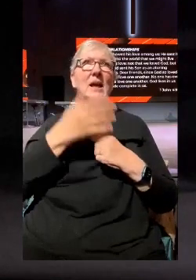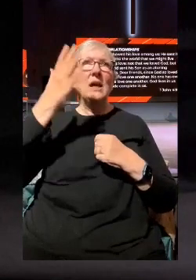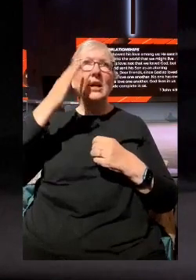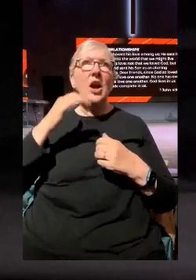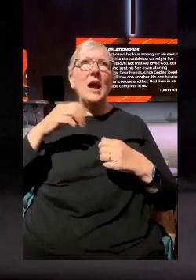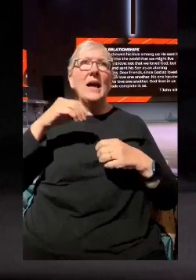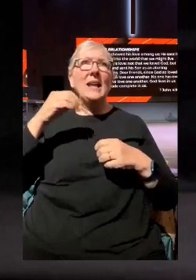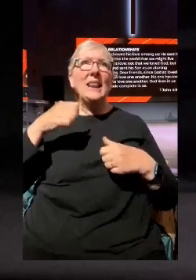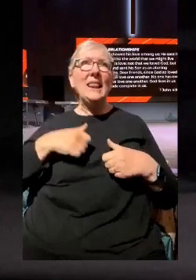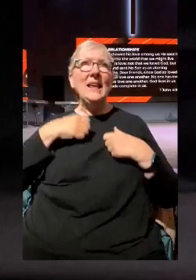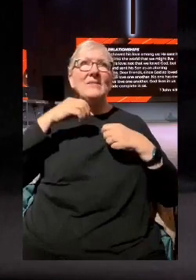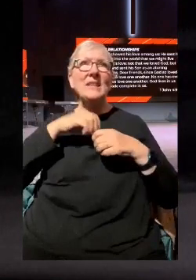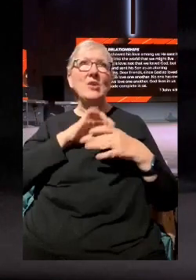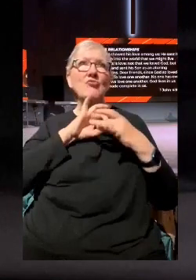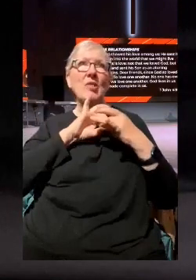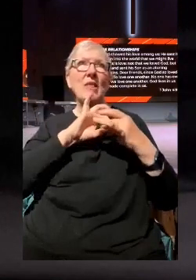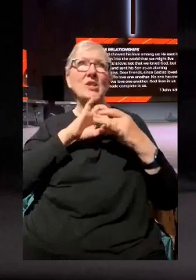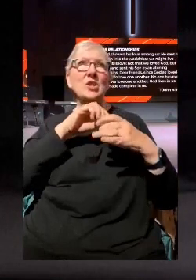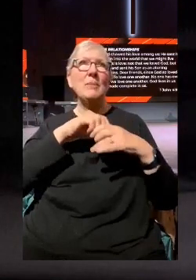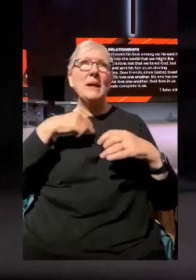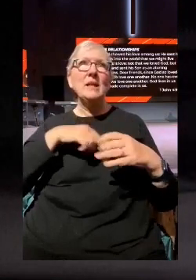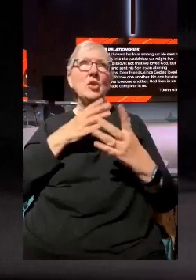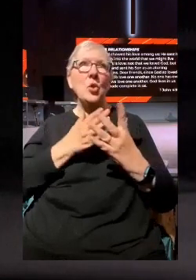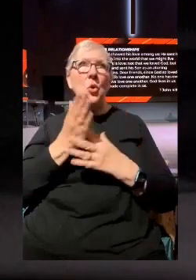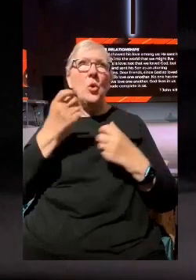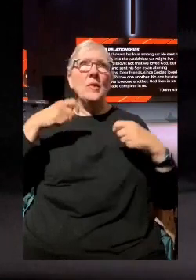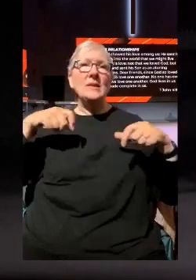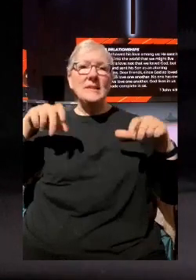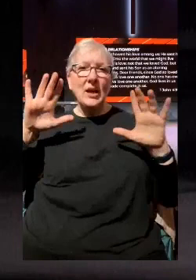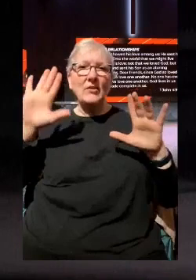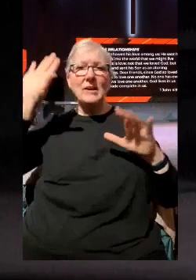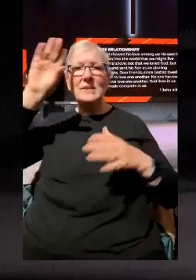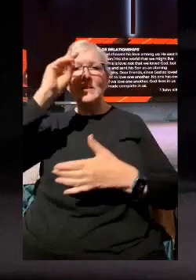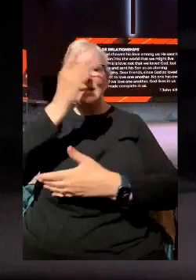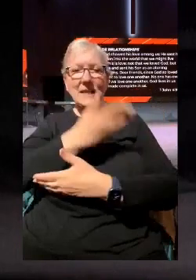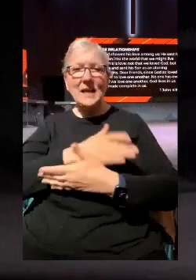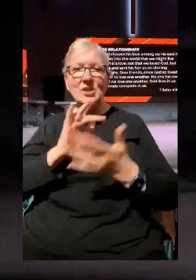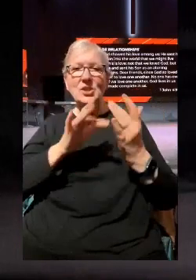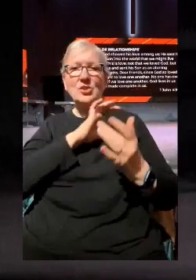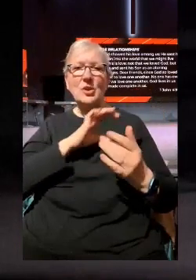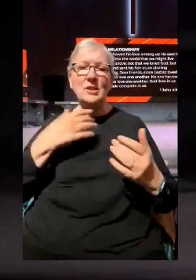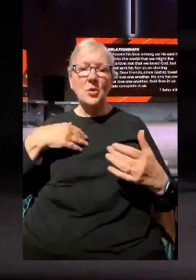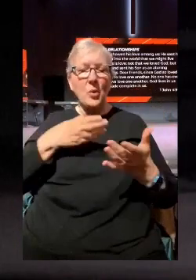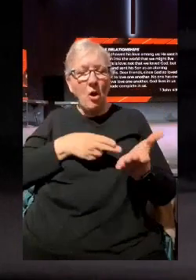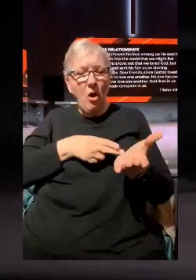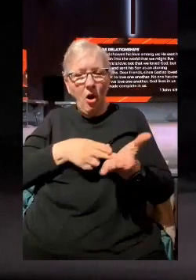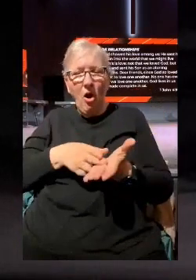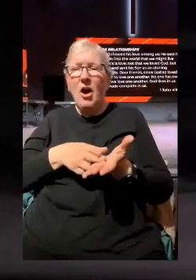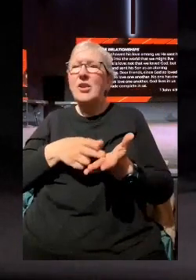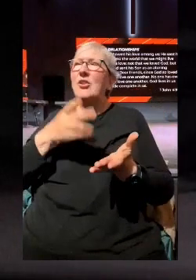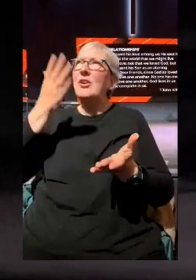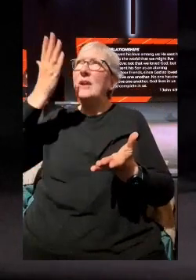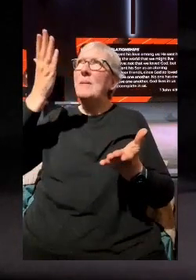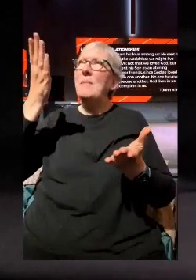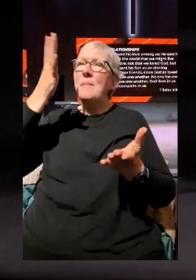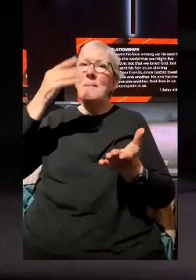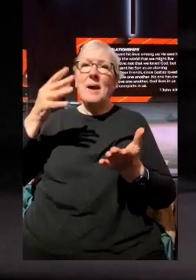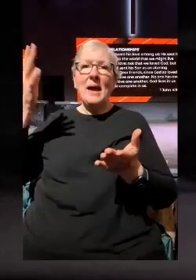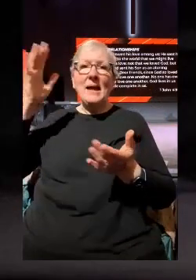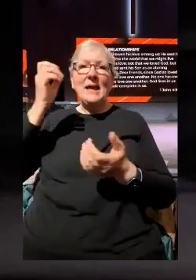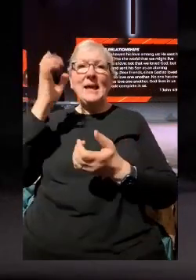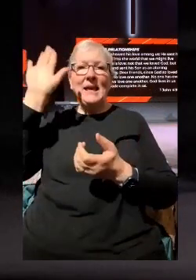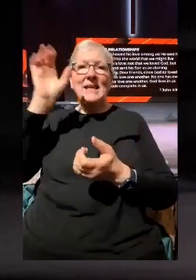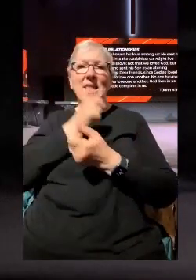through the sacrifice of his son, Jesus Christ, and we honor that by infusing his love into our relationships with